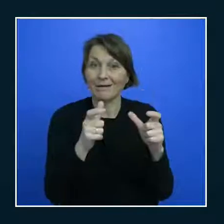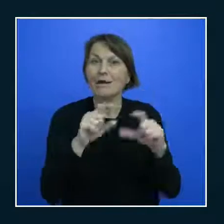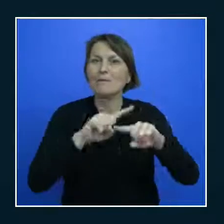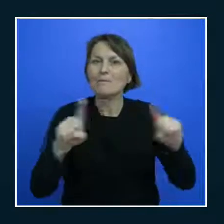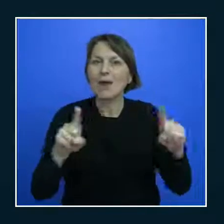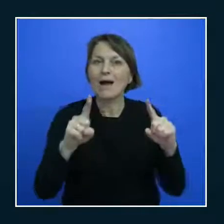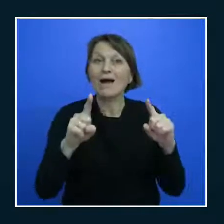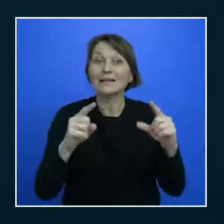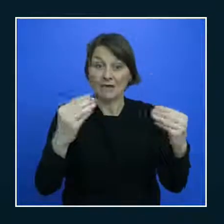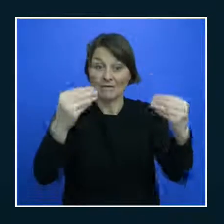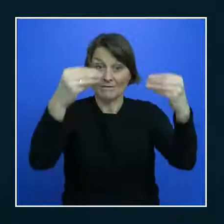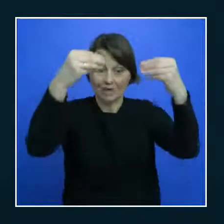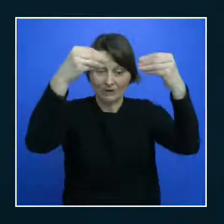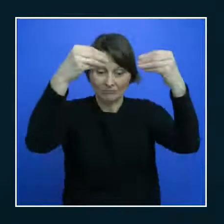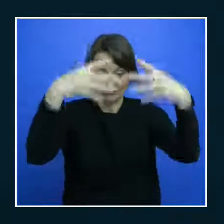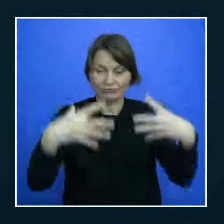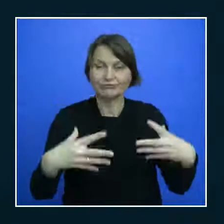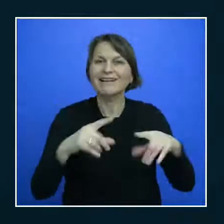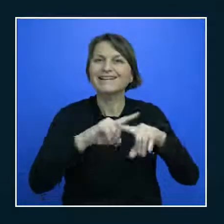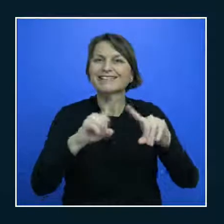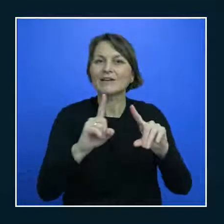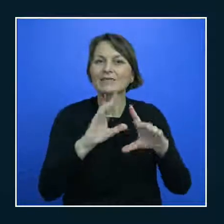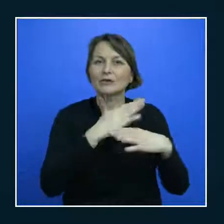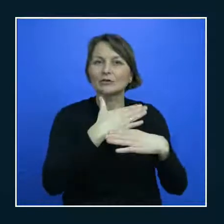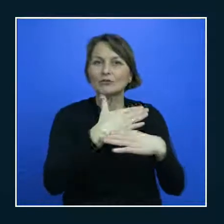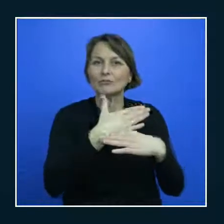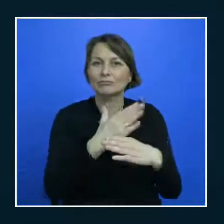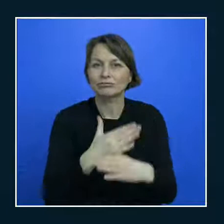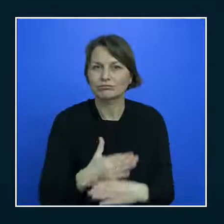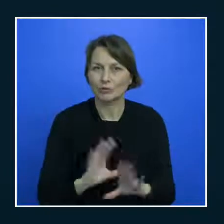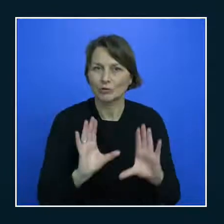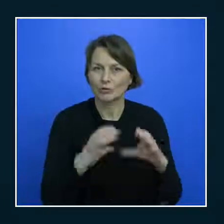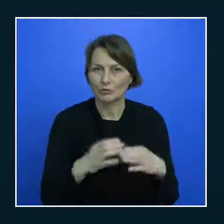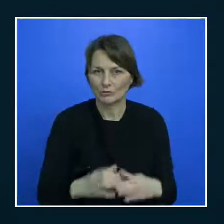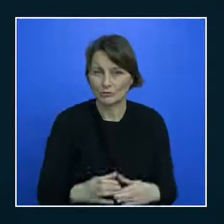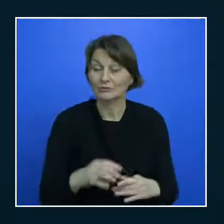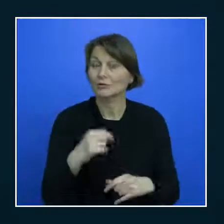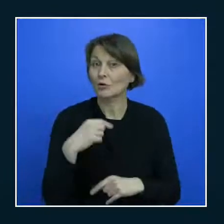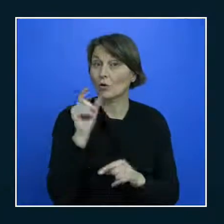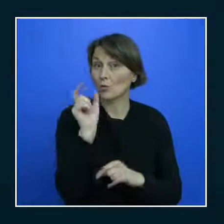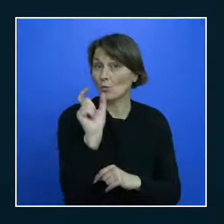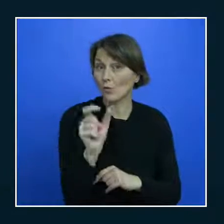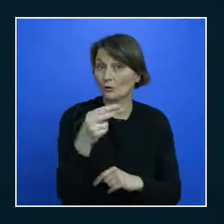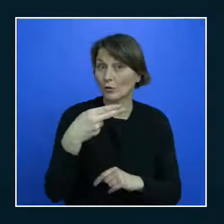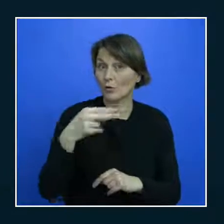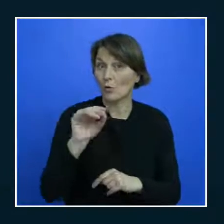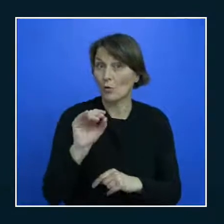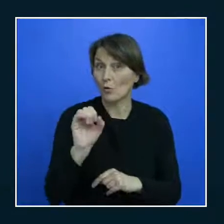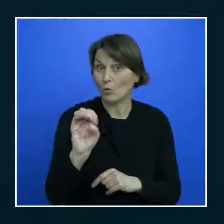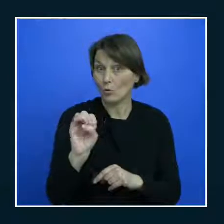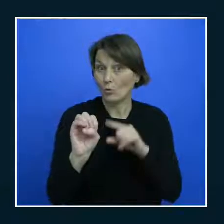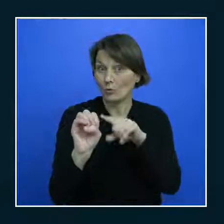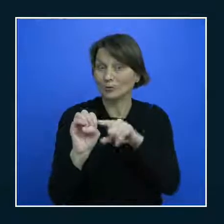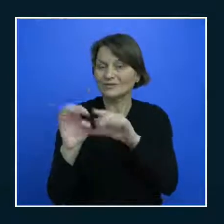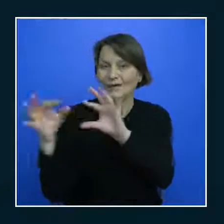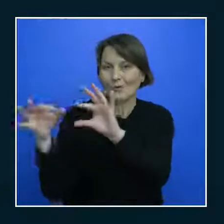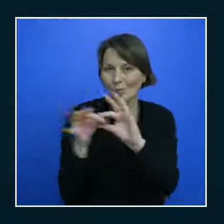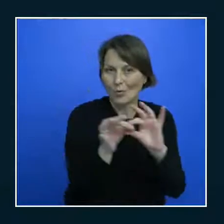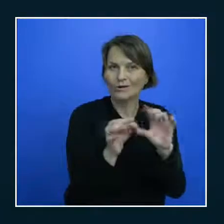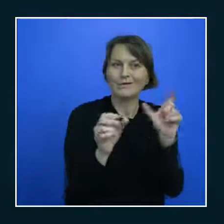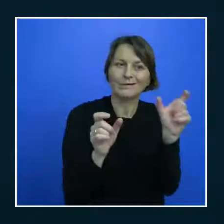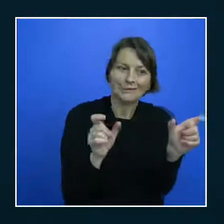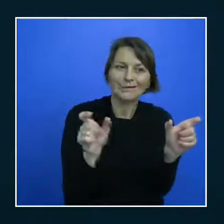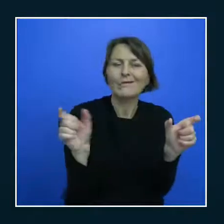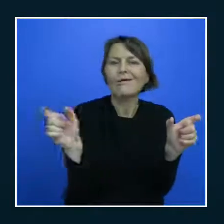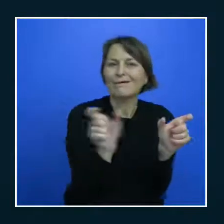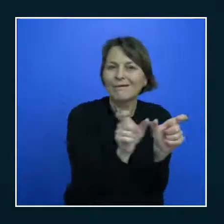way. So if you have the word hose, that word hose is semantically related to a word like garden,